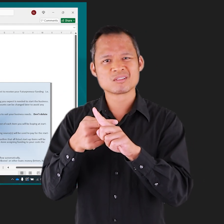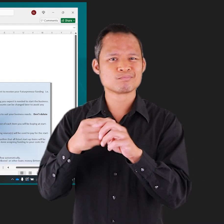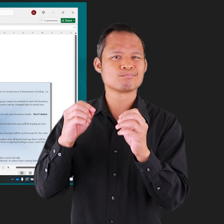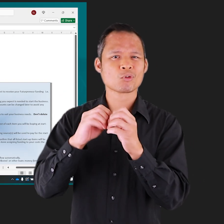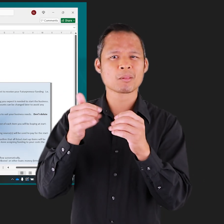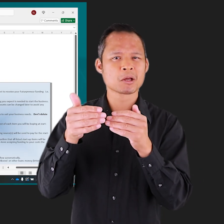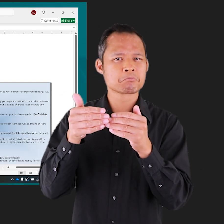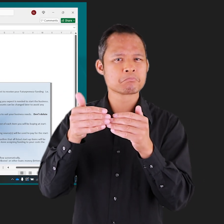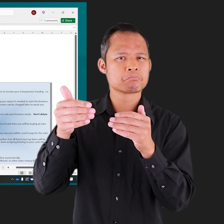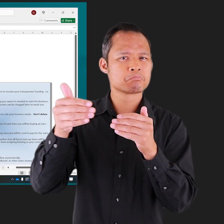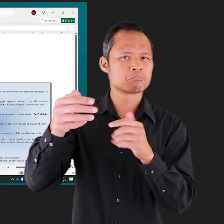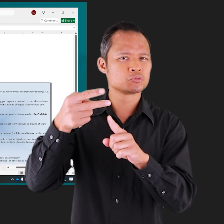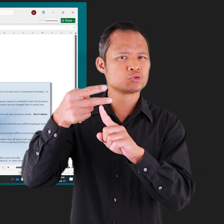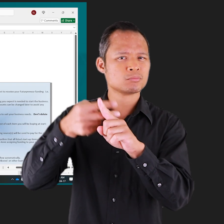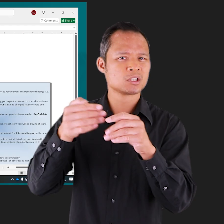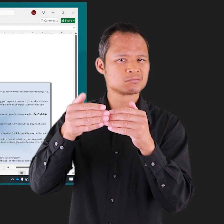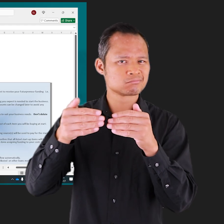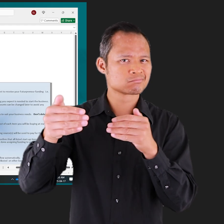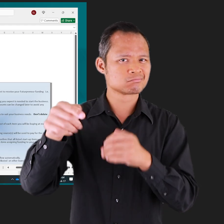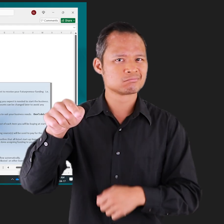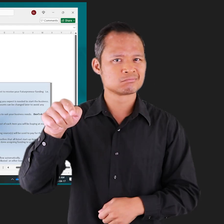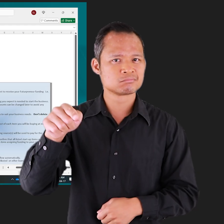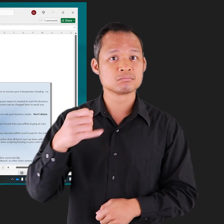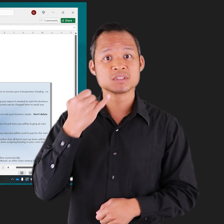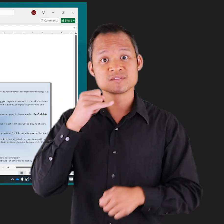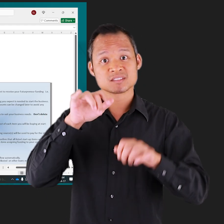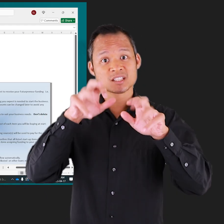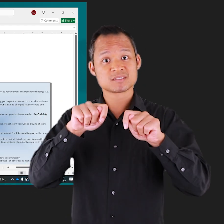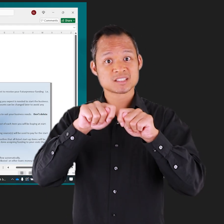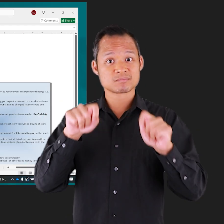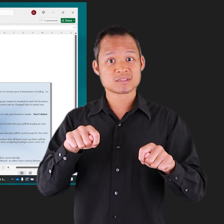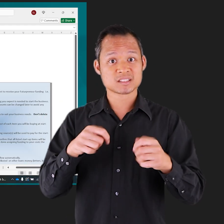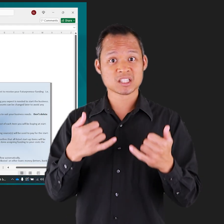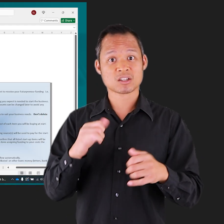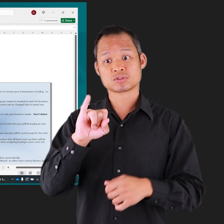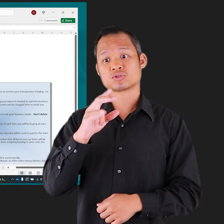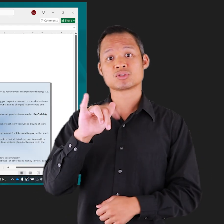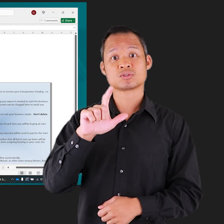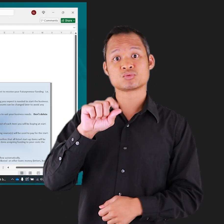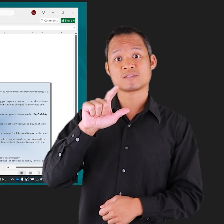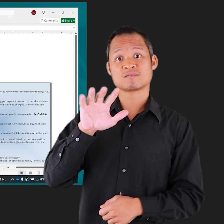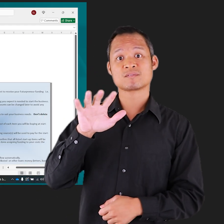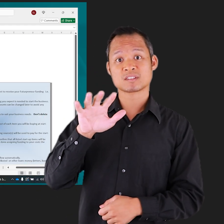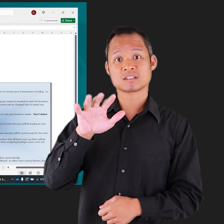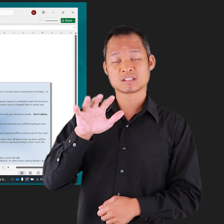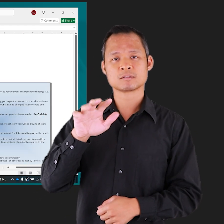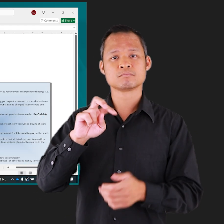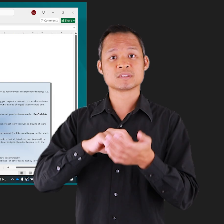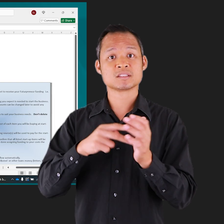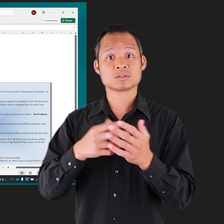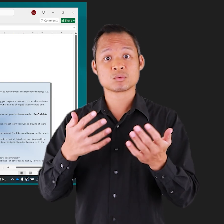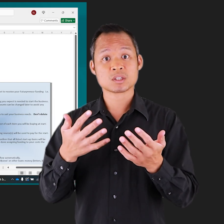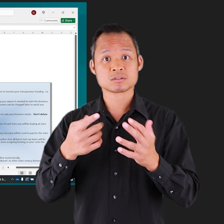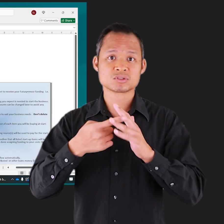able to receive a loan is at least a month out, more likely 2 months out. If you're filling this out cash flow template in July of